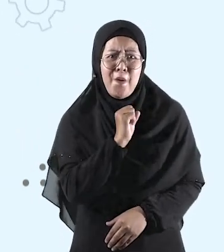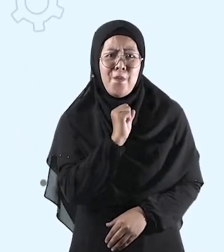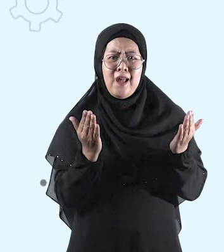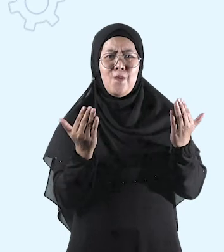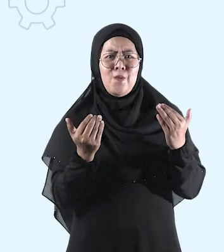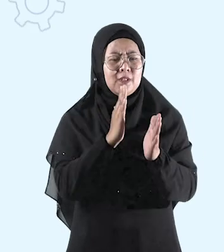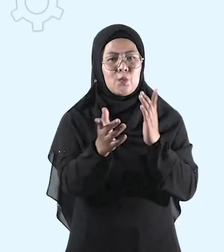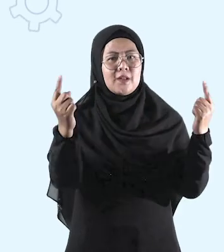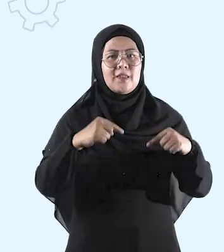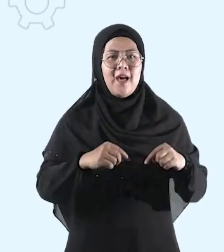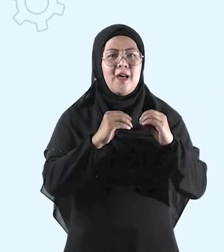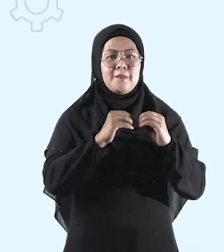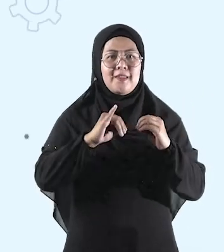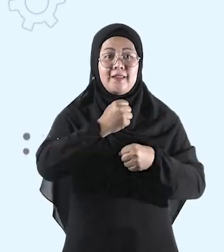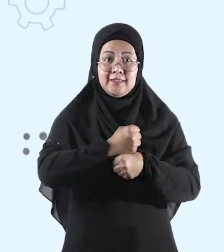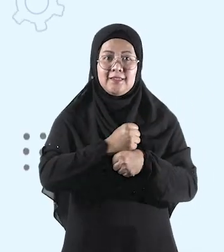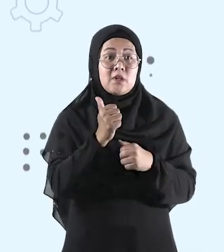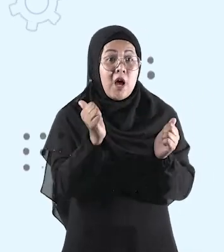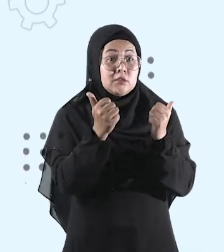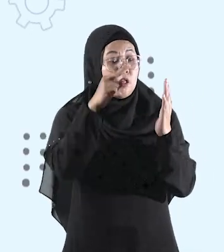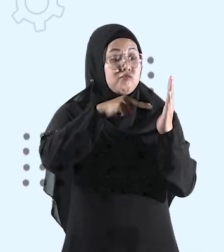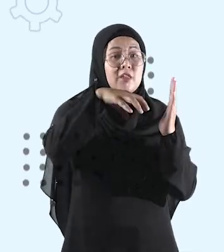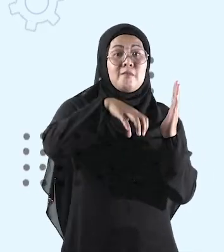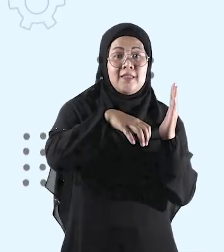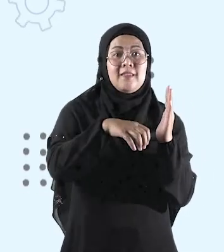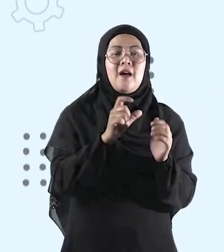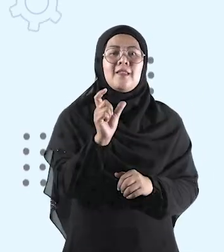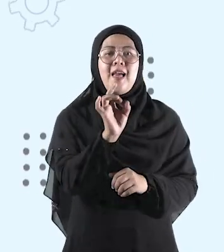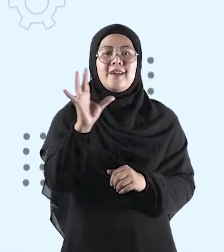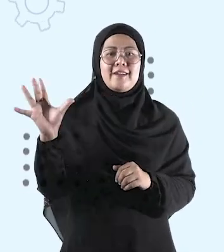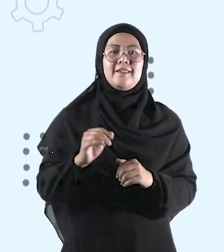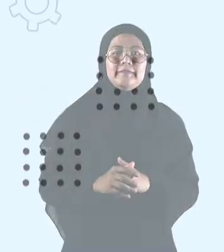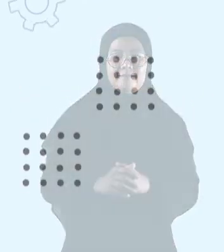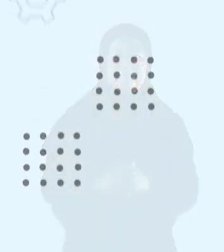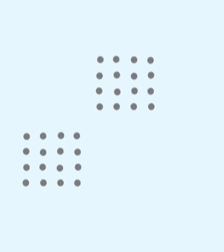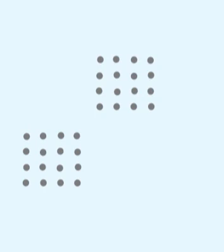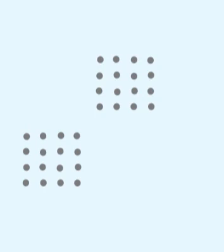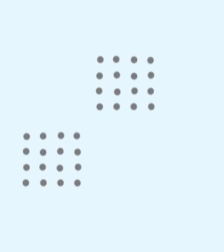let us go to the BIG to get the results of mapping and other related data.